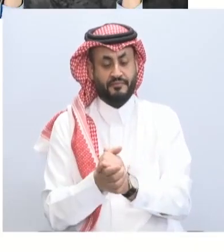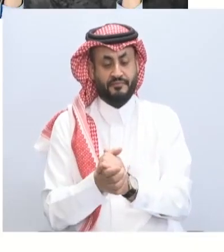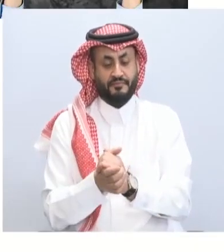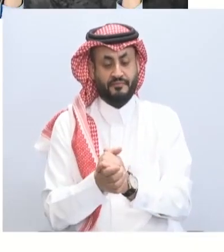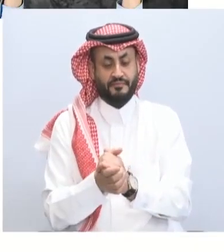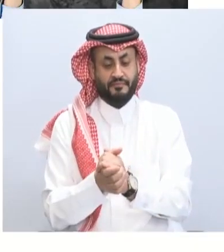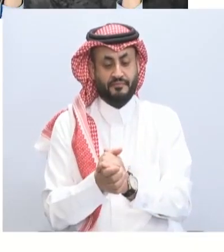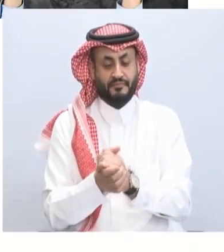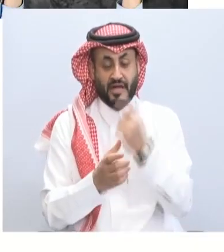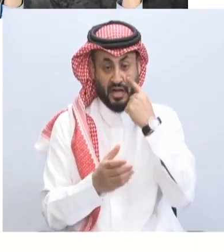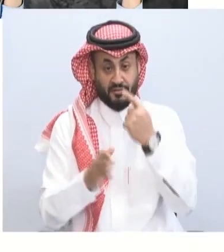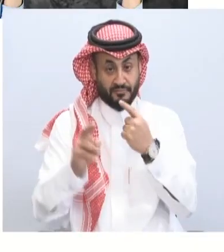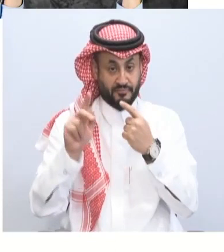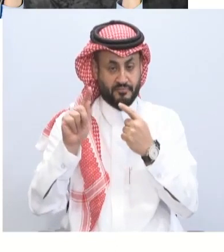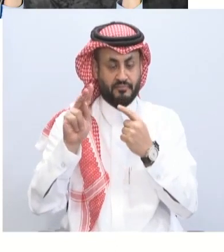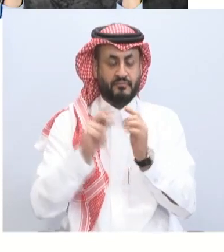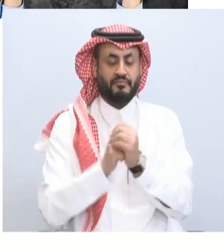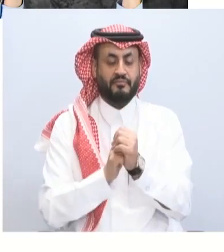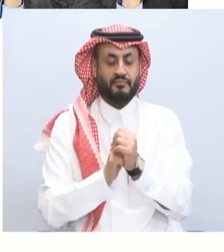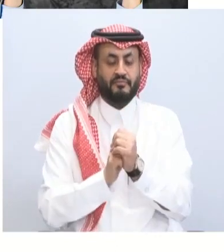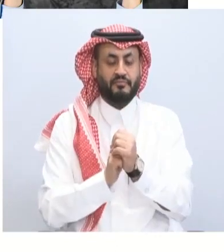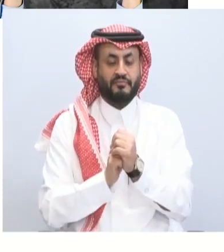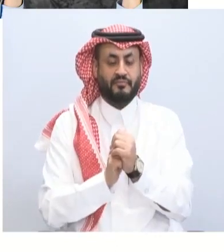say, but stressed the need for